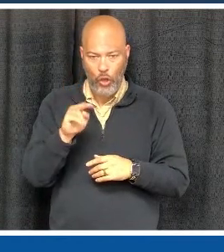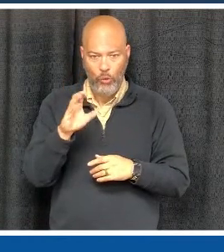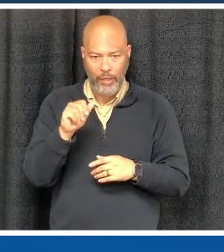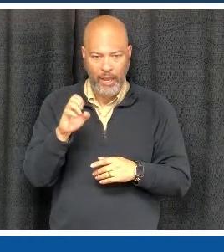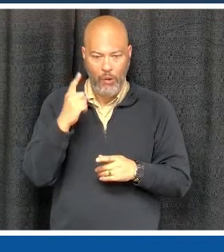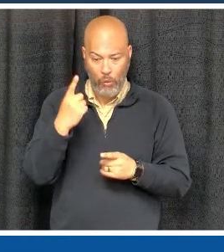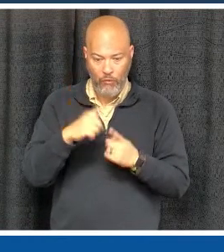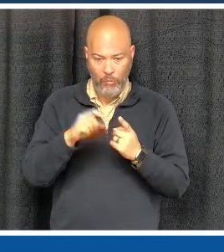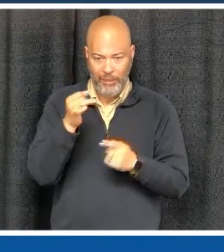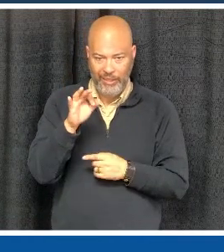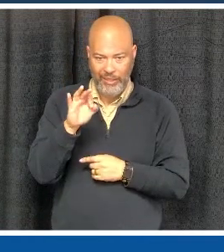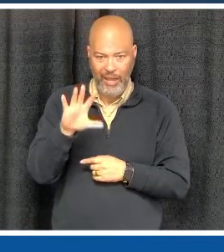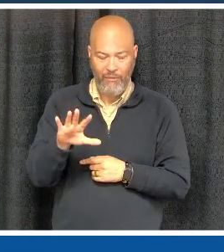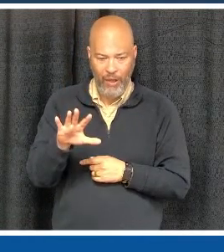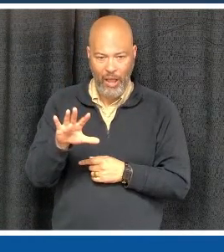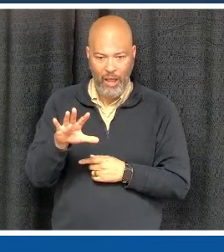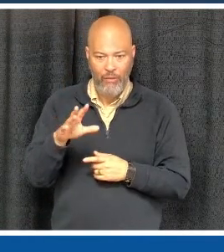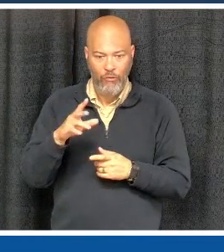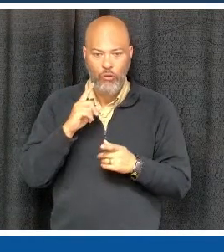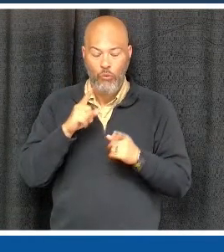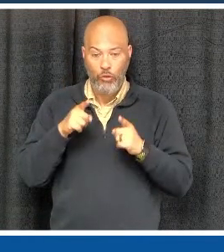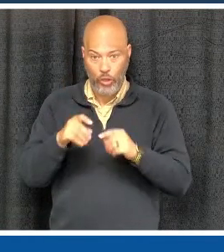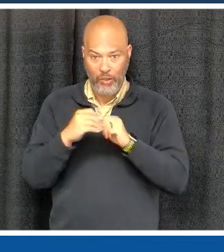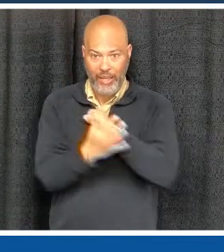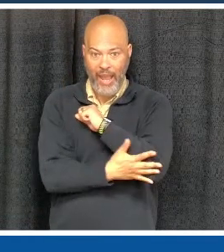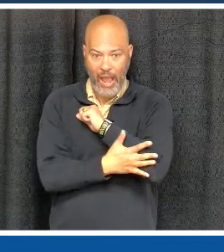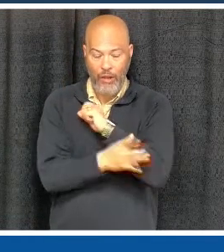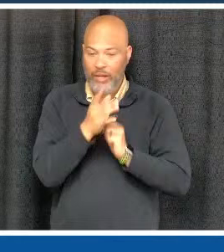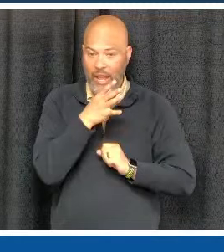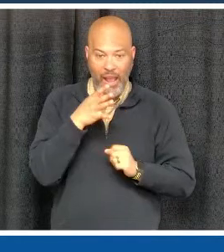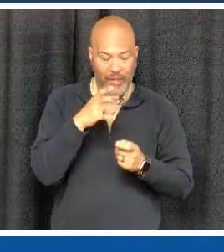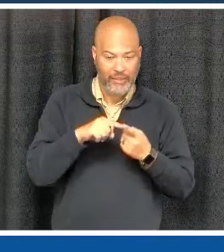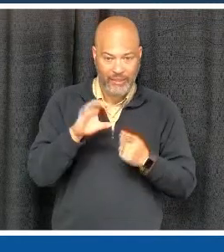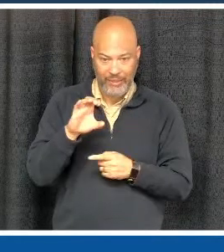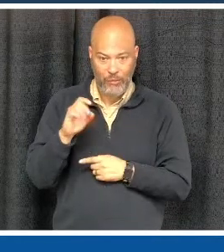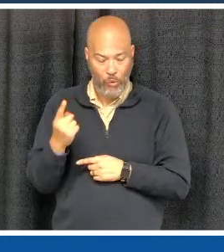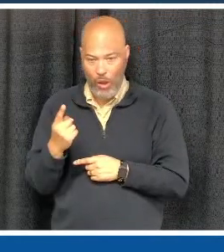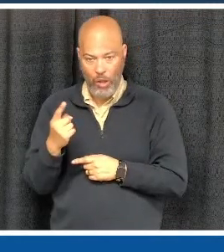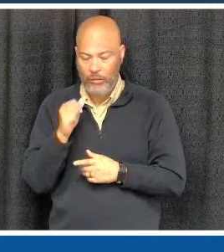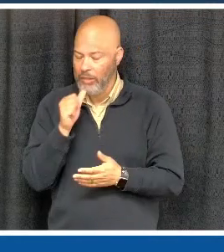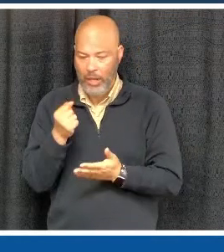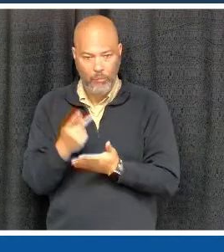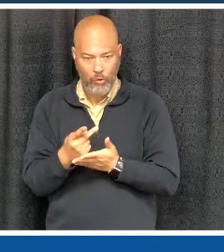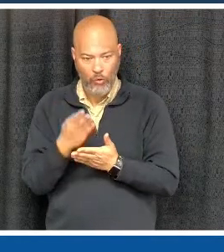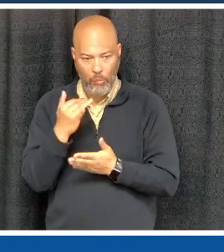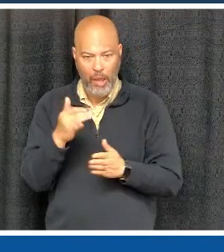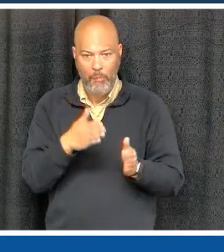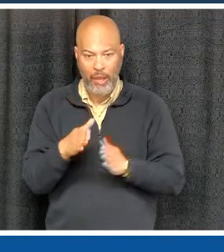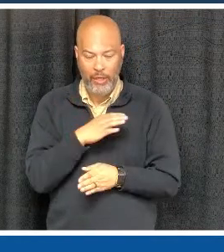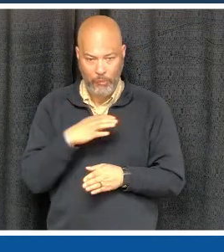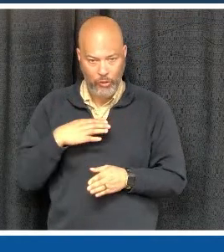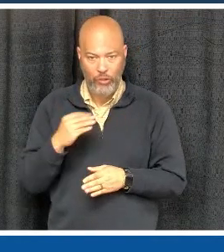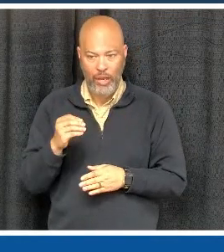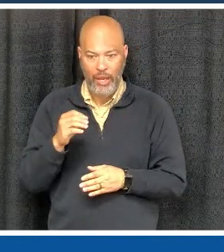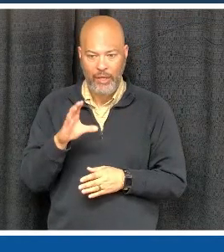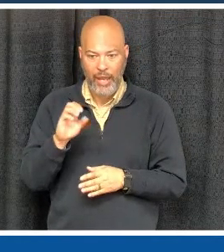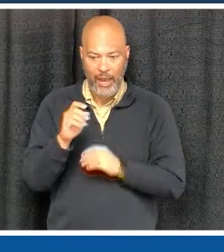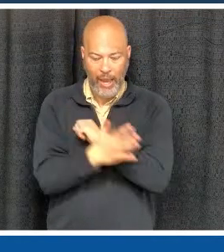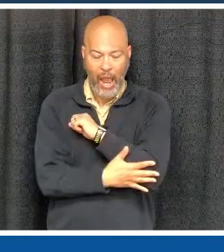from 95 where it attempted while it was in the county to go from ag to C1. It was disapproved by both the Planning Commission and the